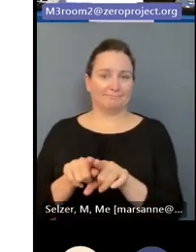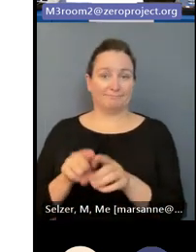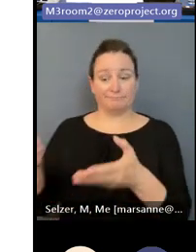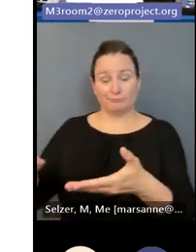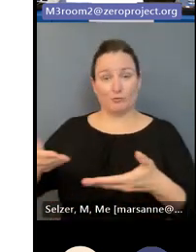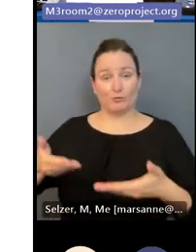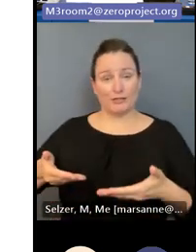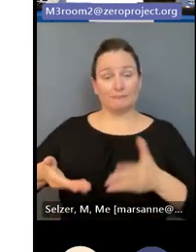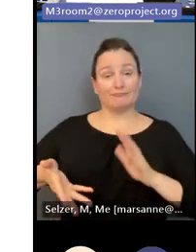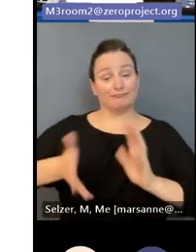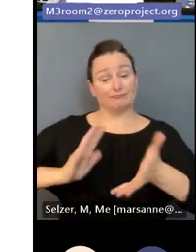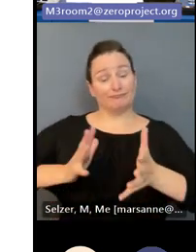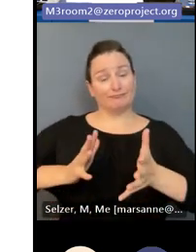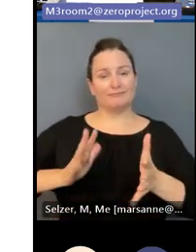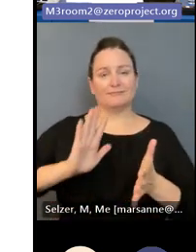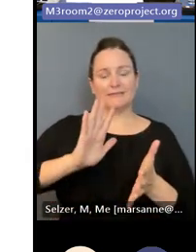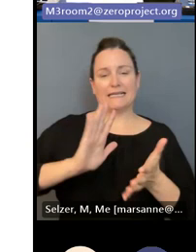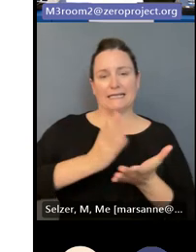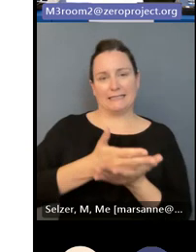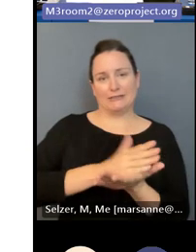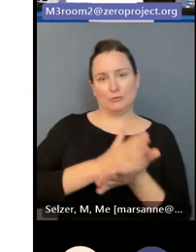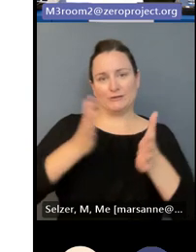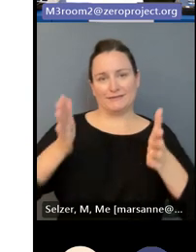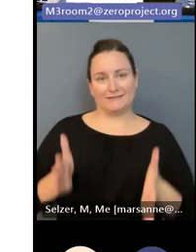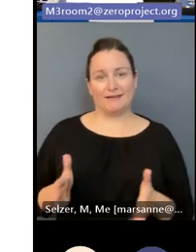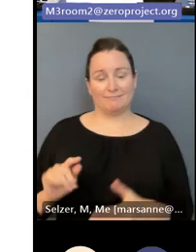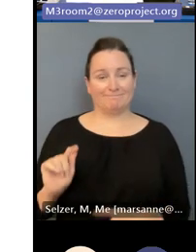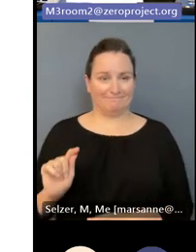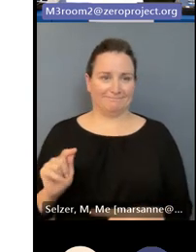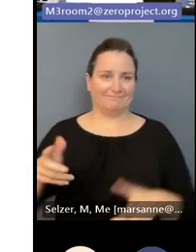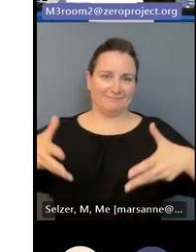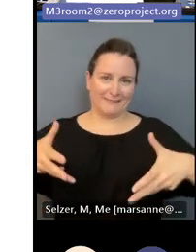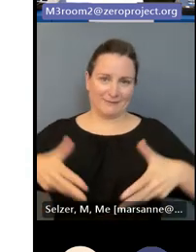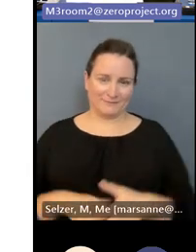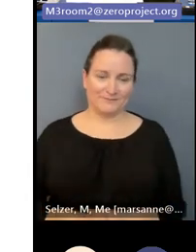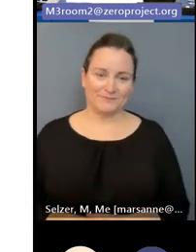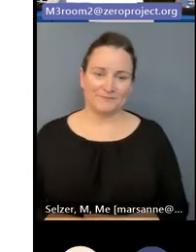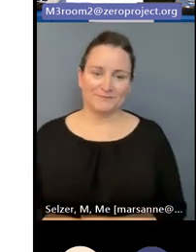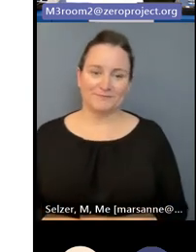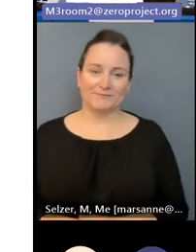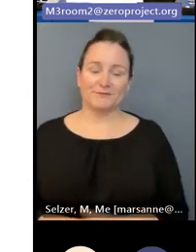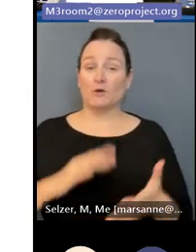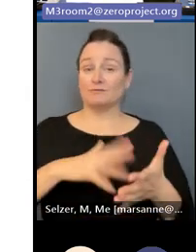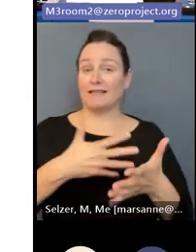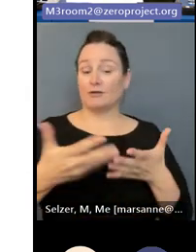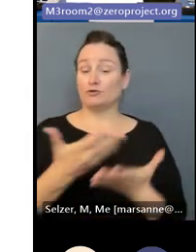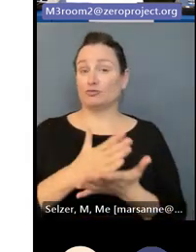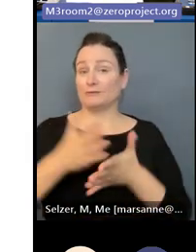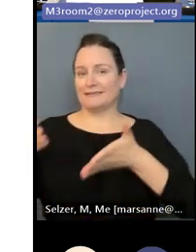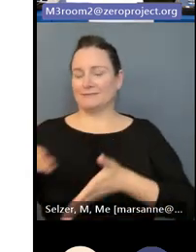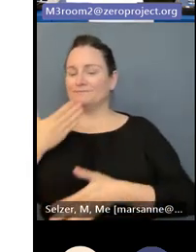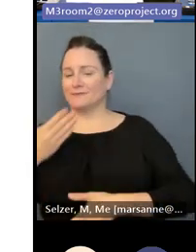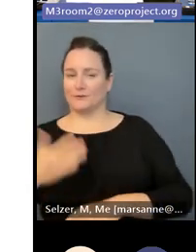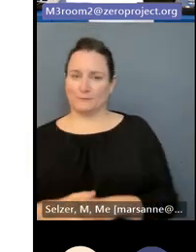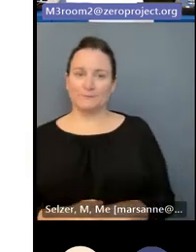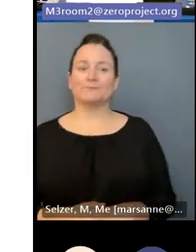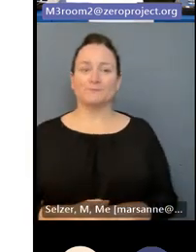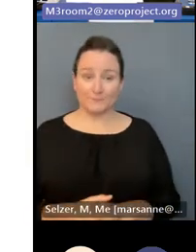very important. And of course, with no further ado, I would like to start with the